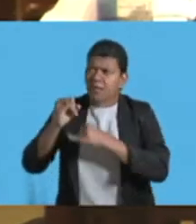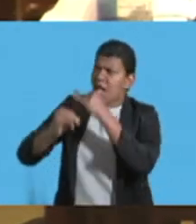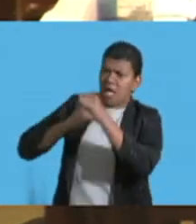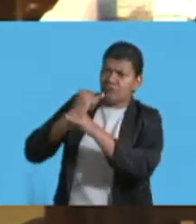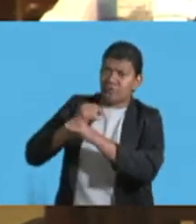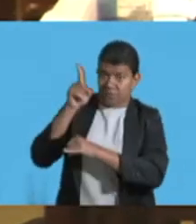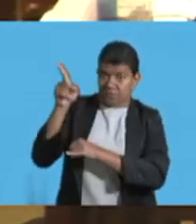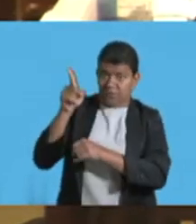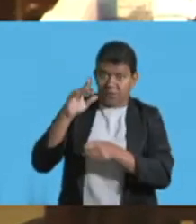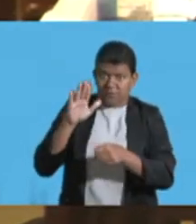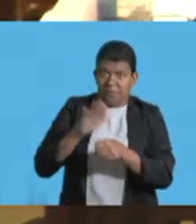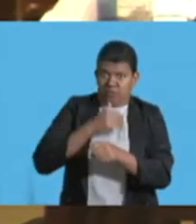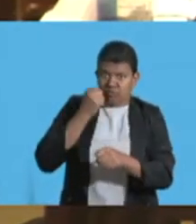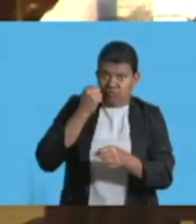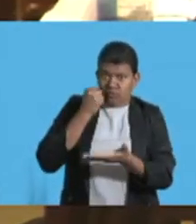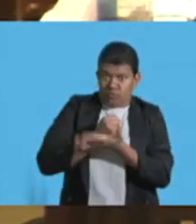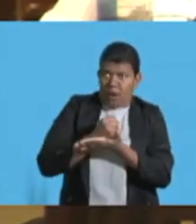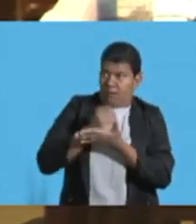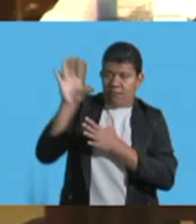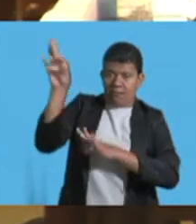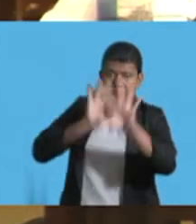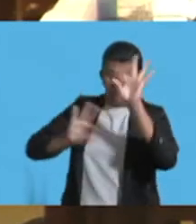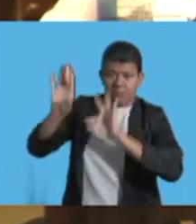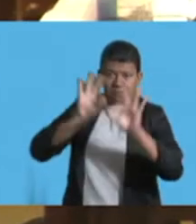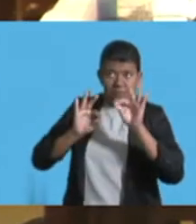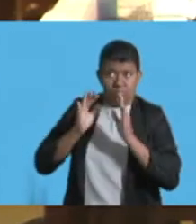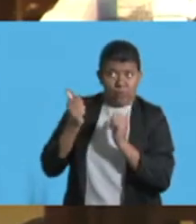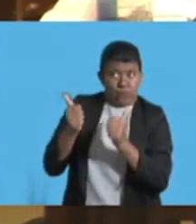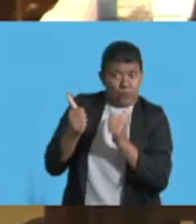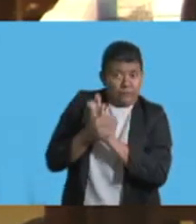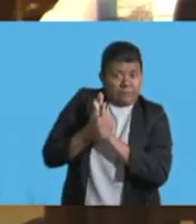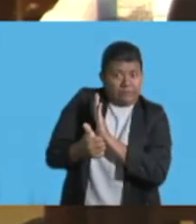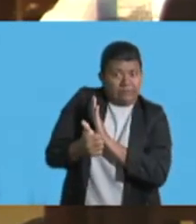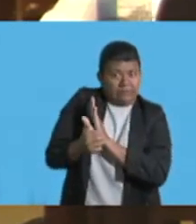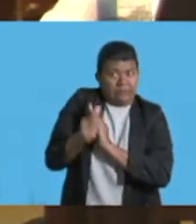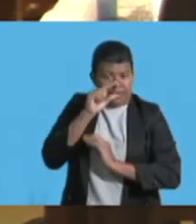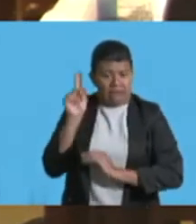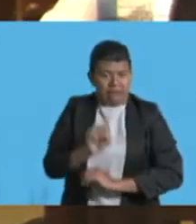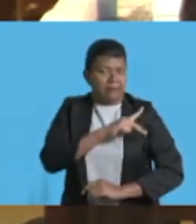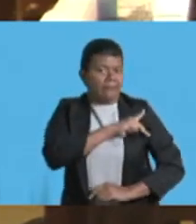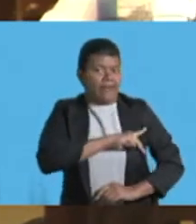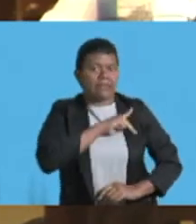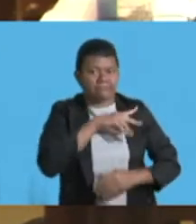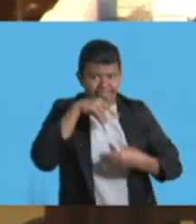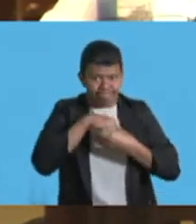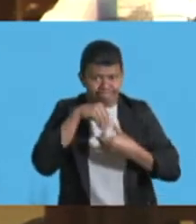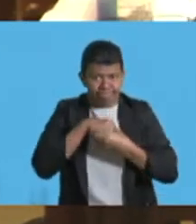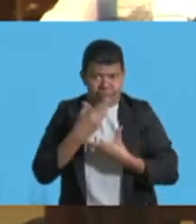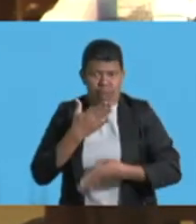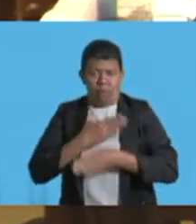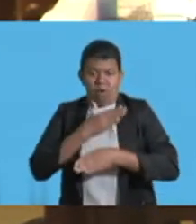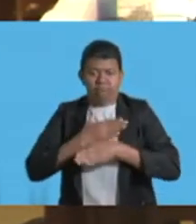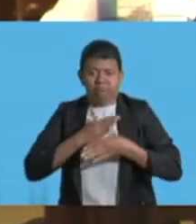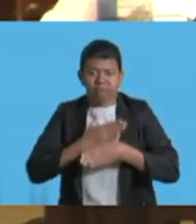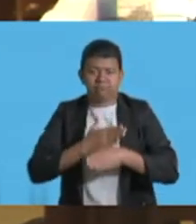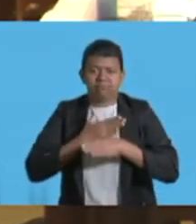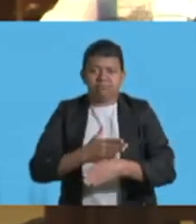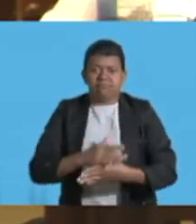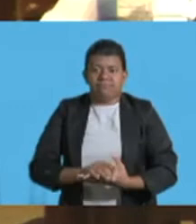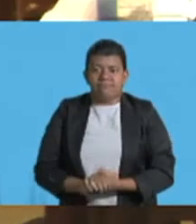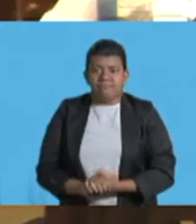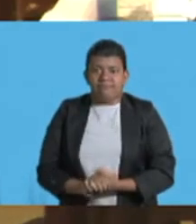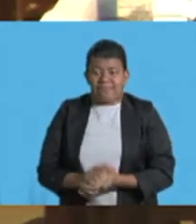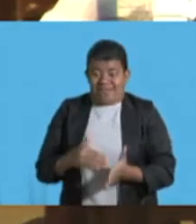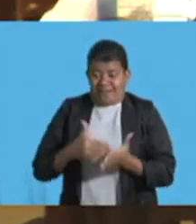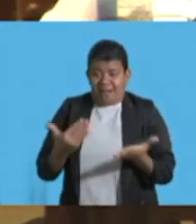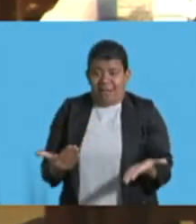ensure and improve professional delivery of service. Madam Speaker, connectivity to our maritime